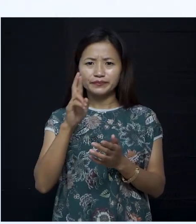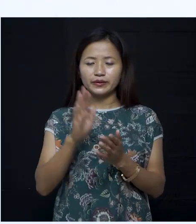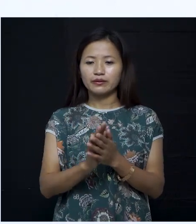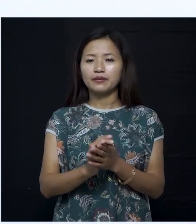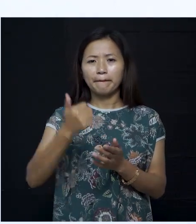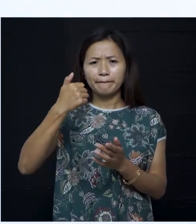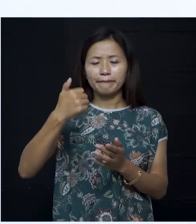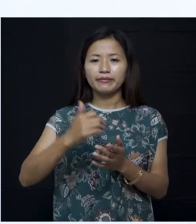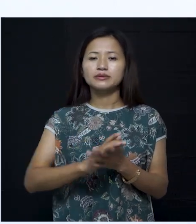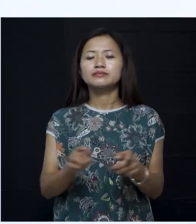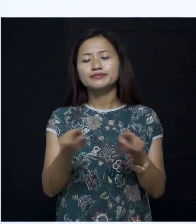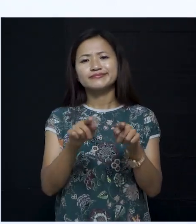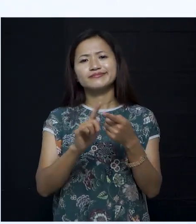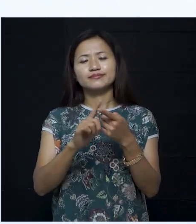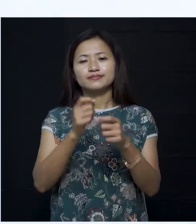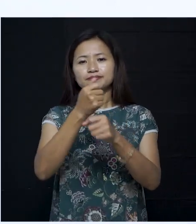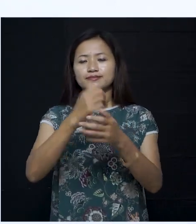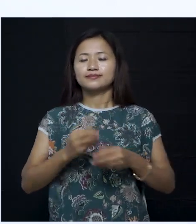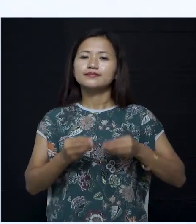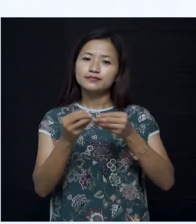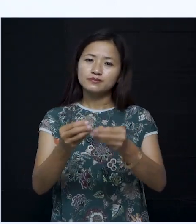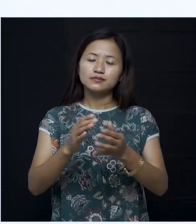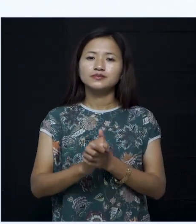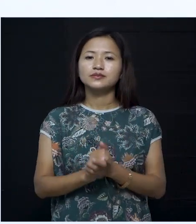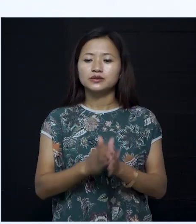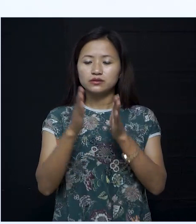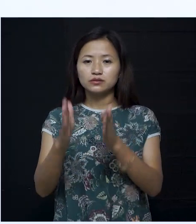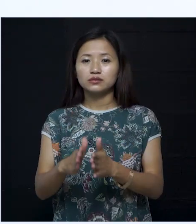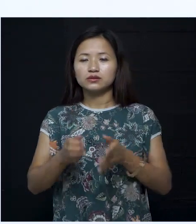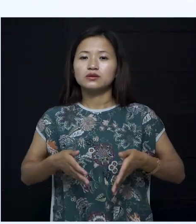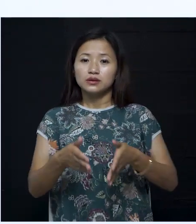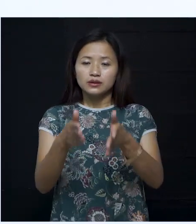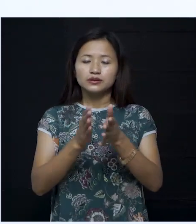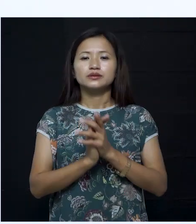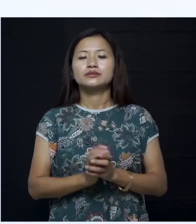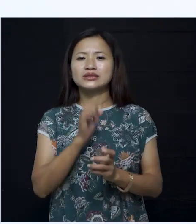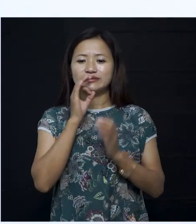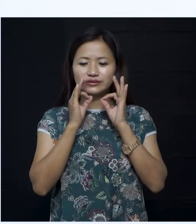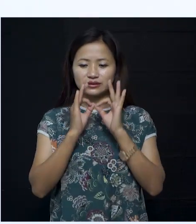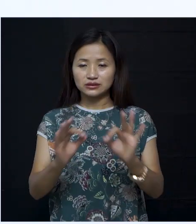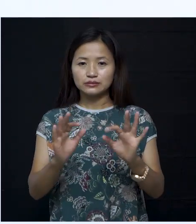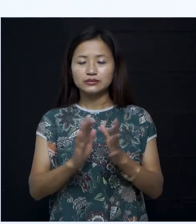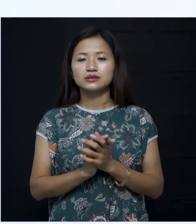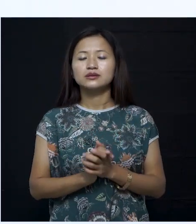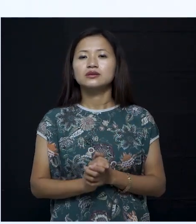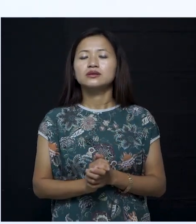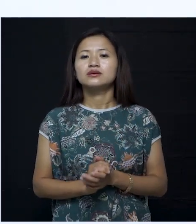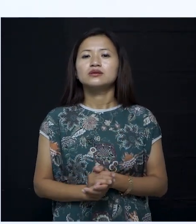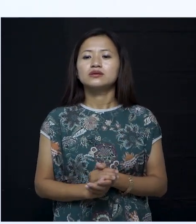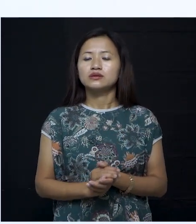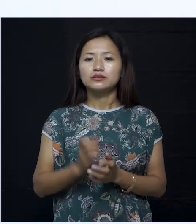pen. So these are the examples that I'm giving you in order to let you be, it's very simple. You may think that